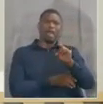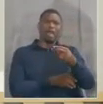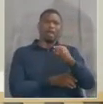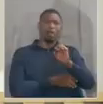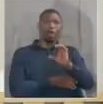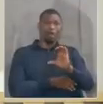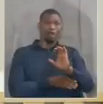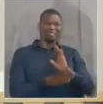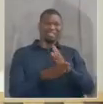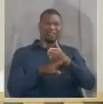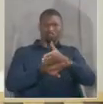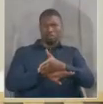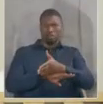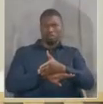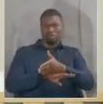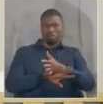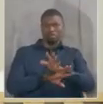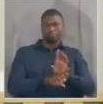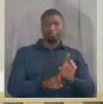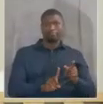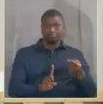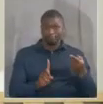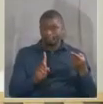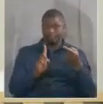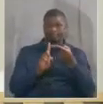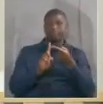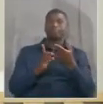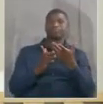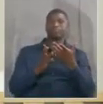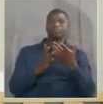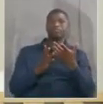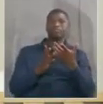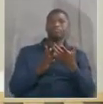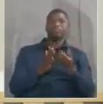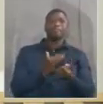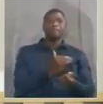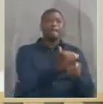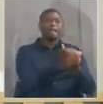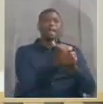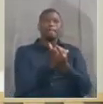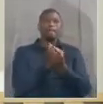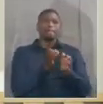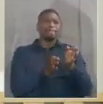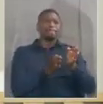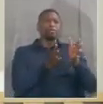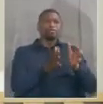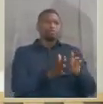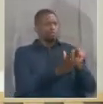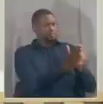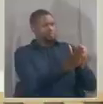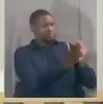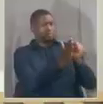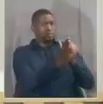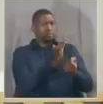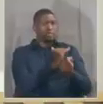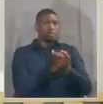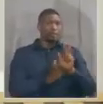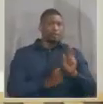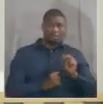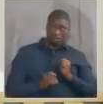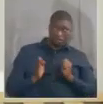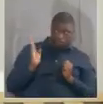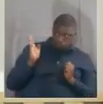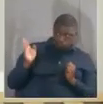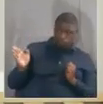intervention to deal with the threat of political killings in the province,